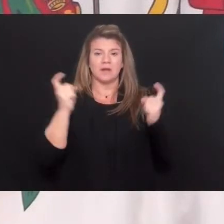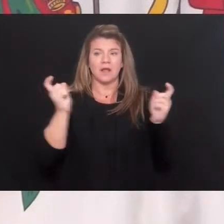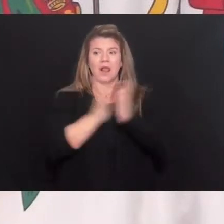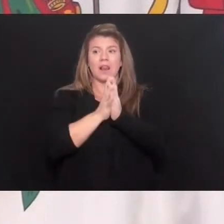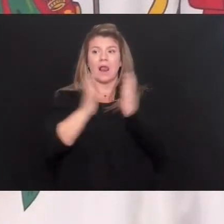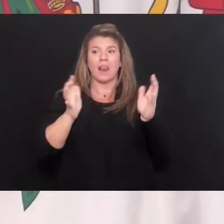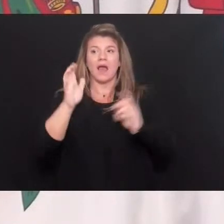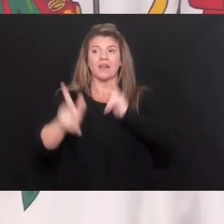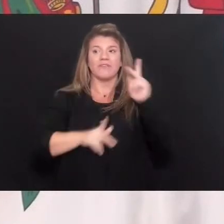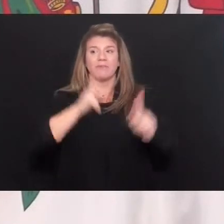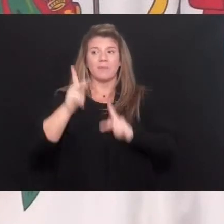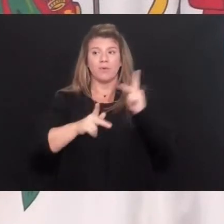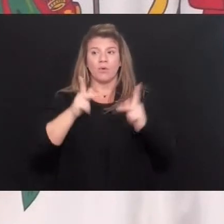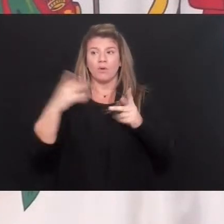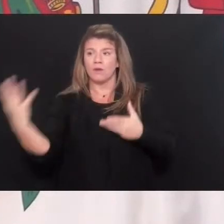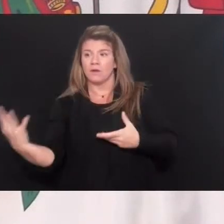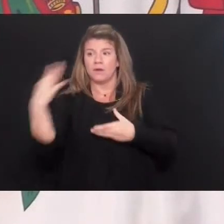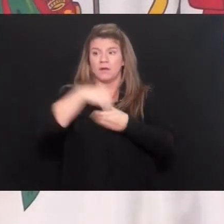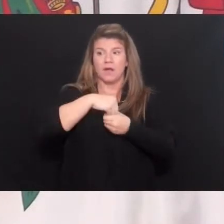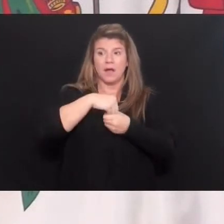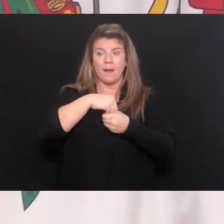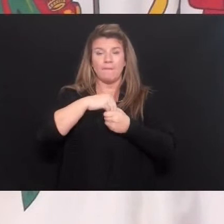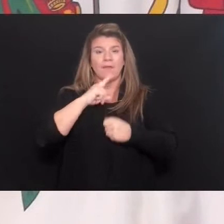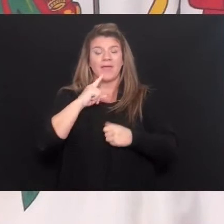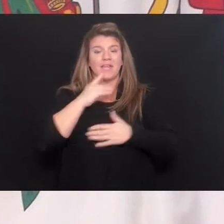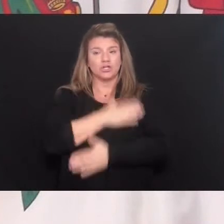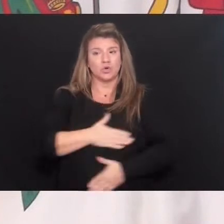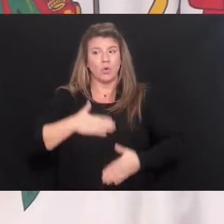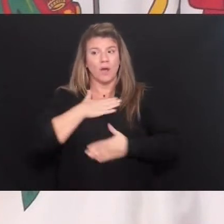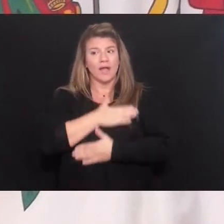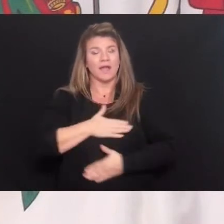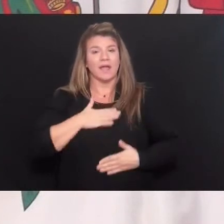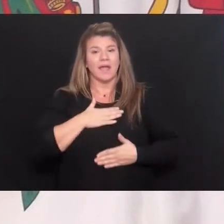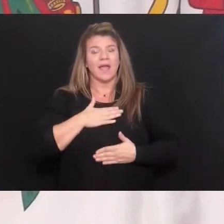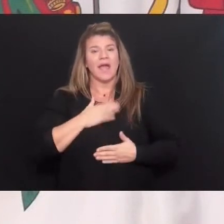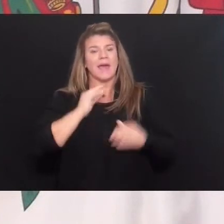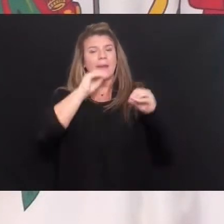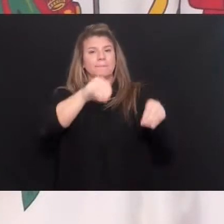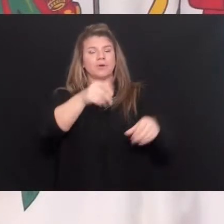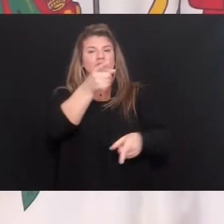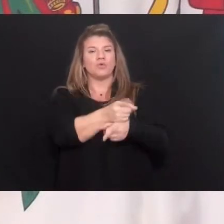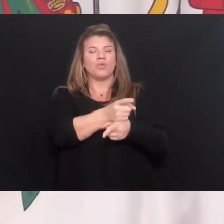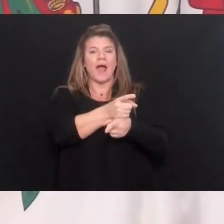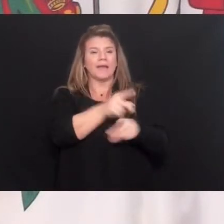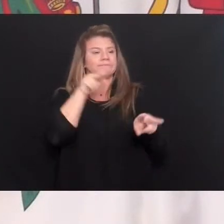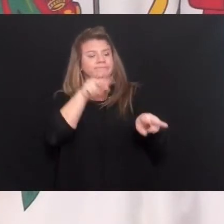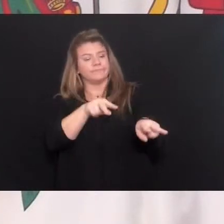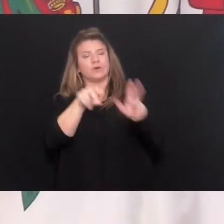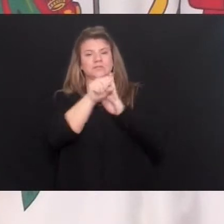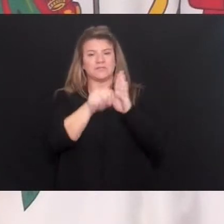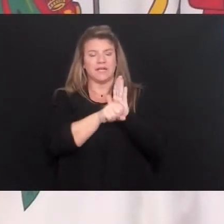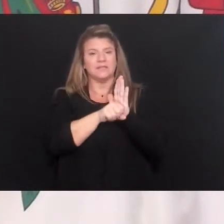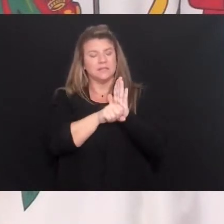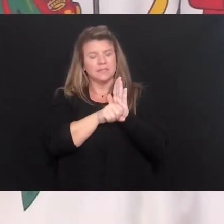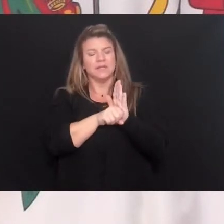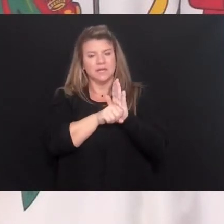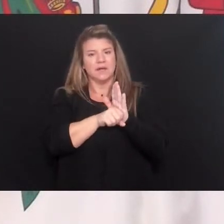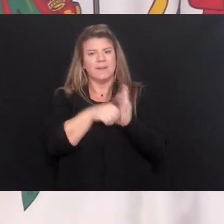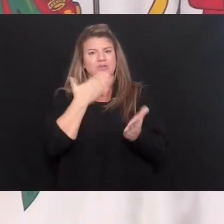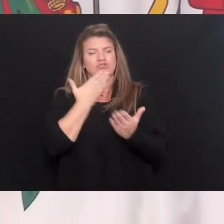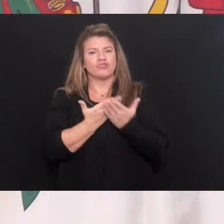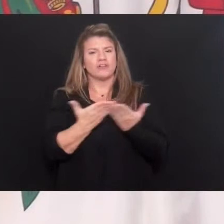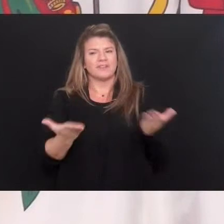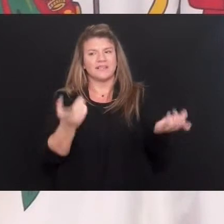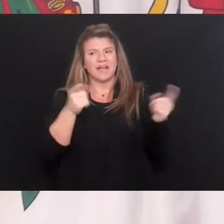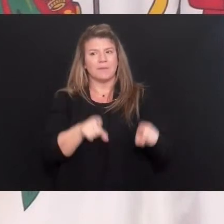of people have come to and enjoyed, and it puts a spotlight on our state again. It makes a lot of good things